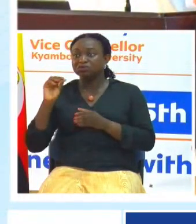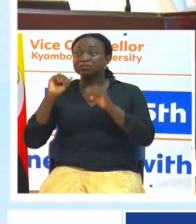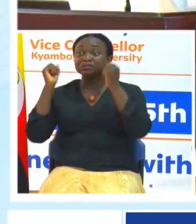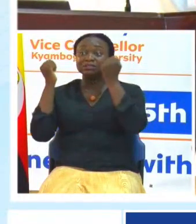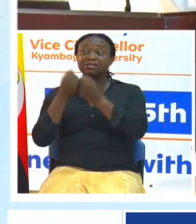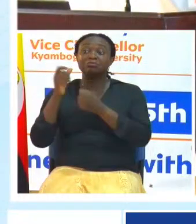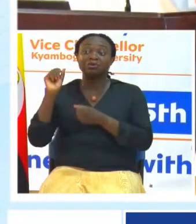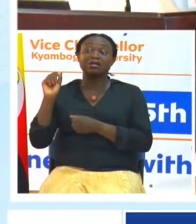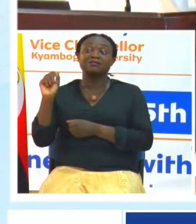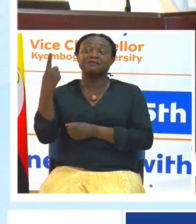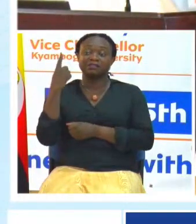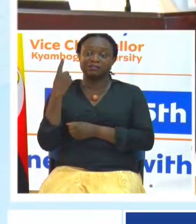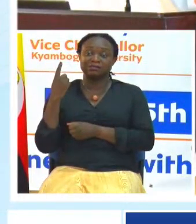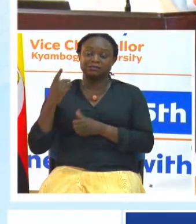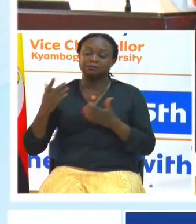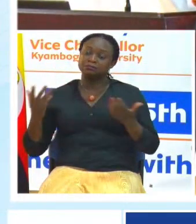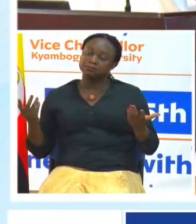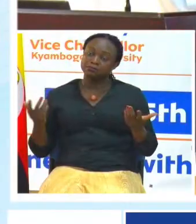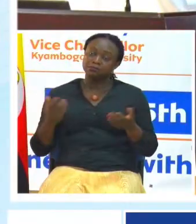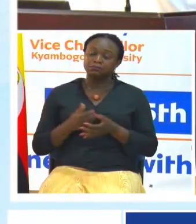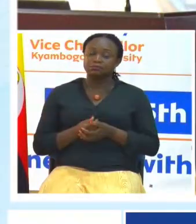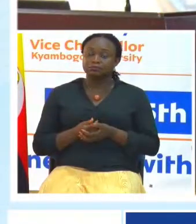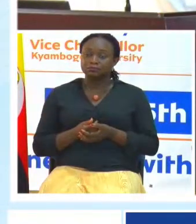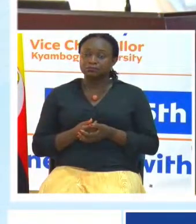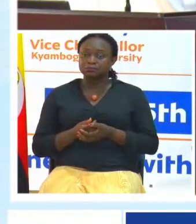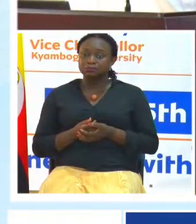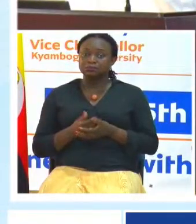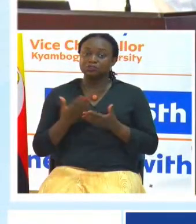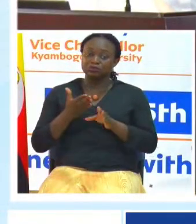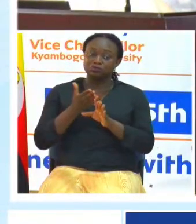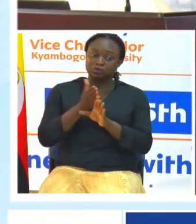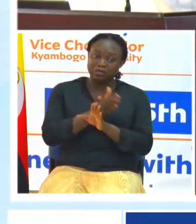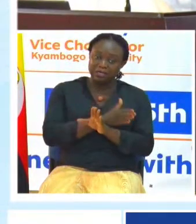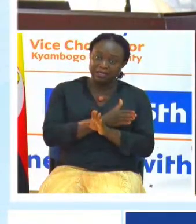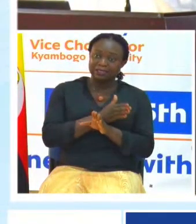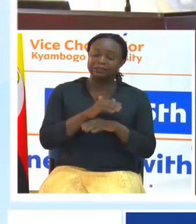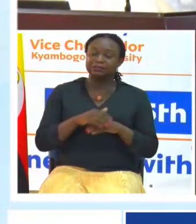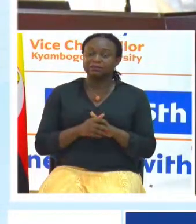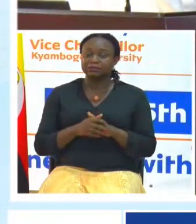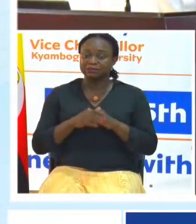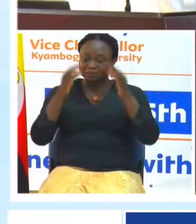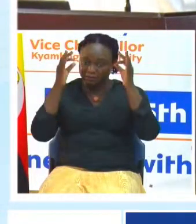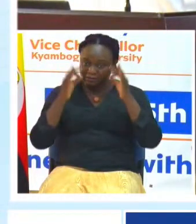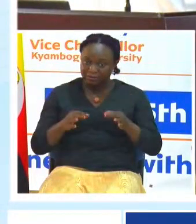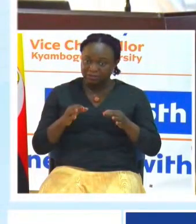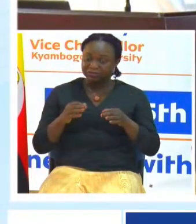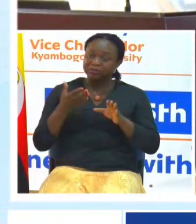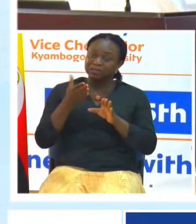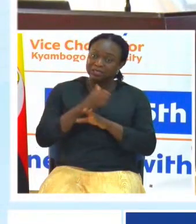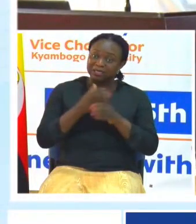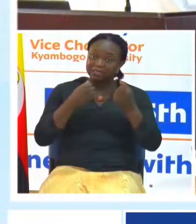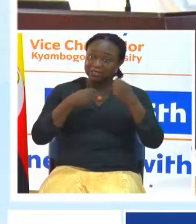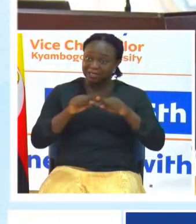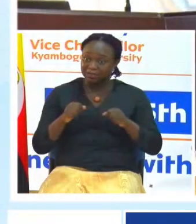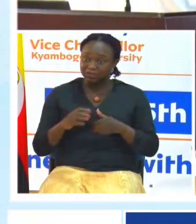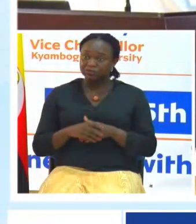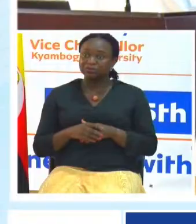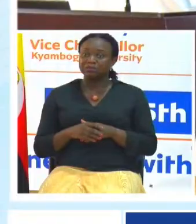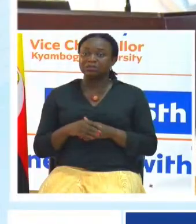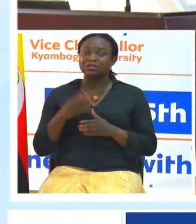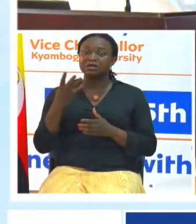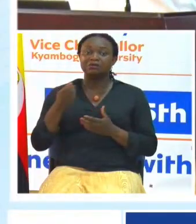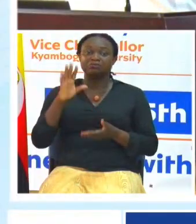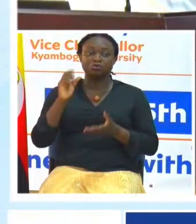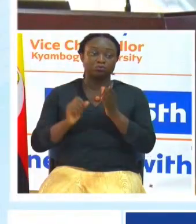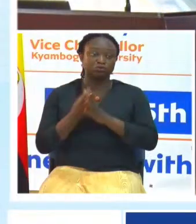first choice. Okay? So, early decision and early action have the most funding. What do I mean by